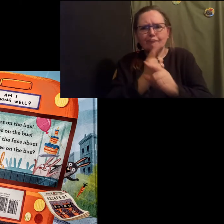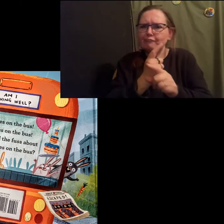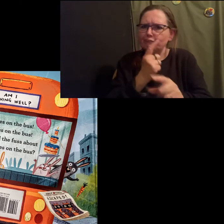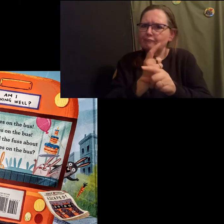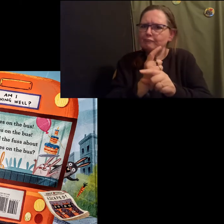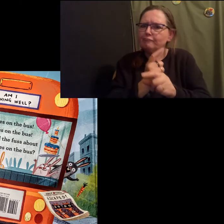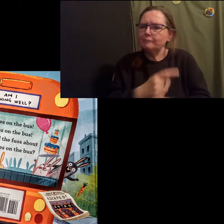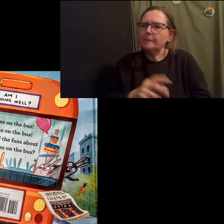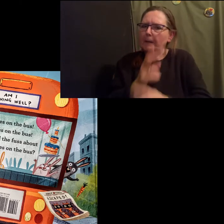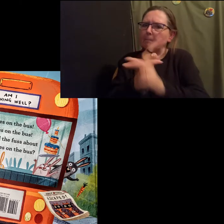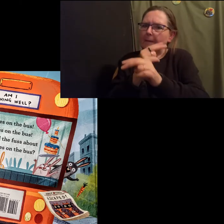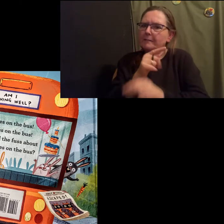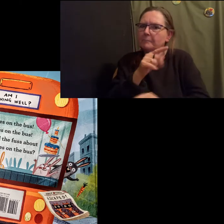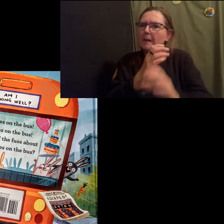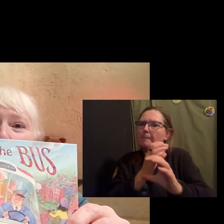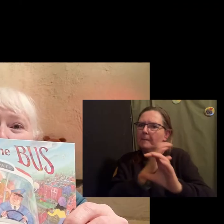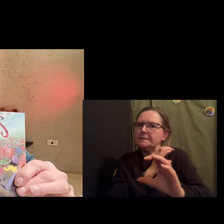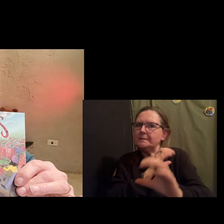bus?